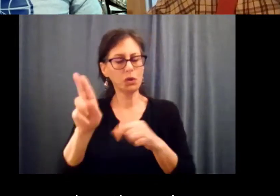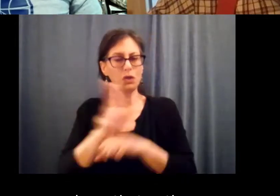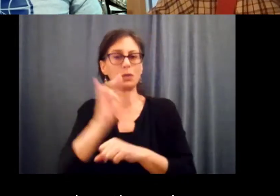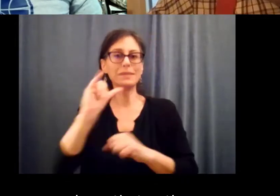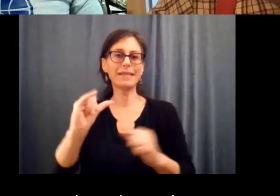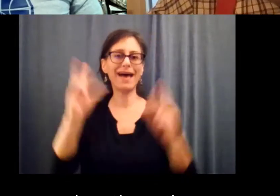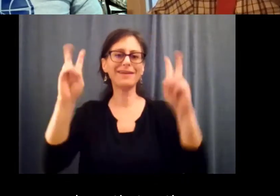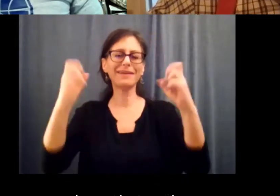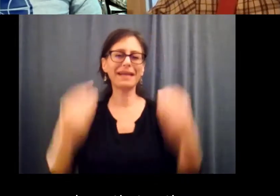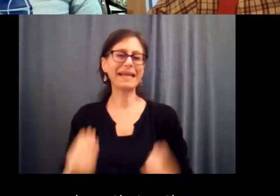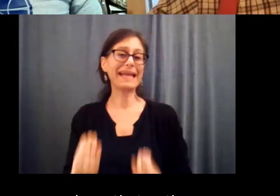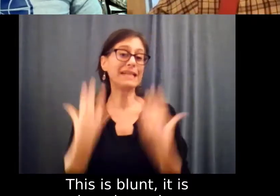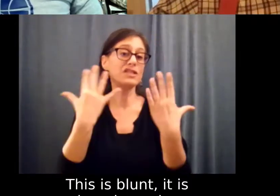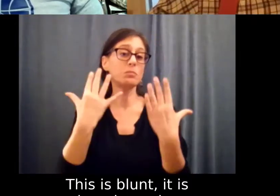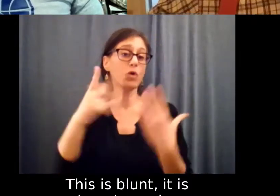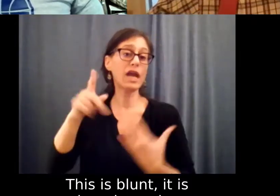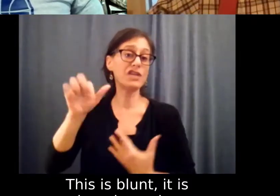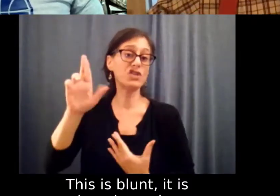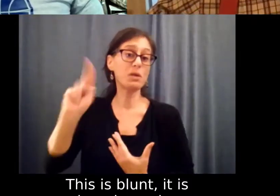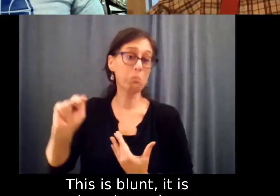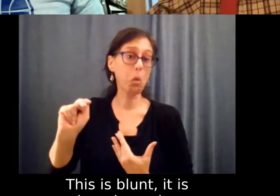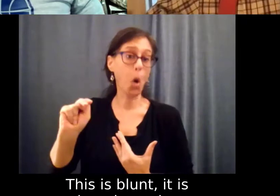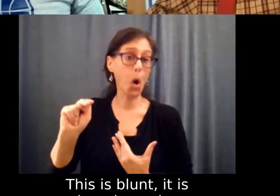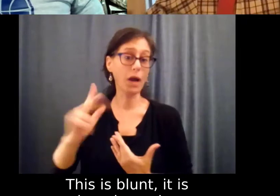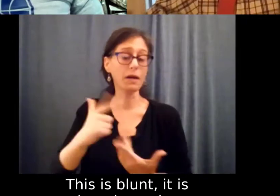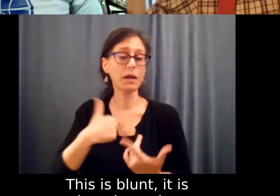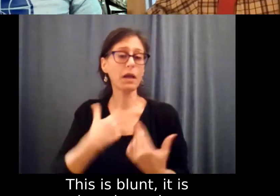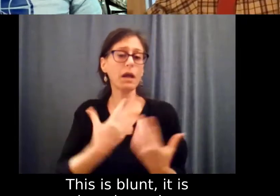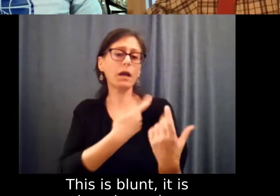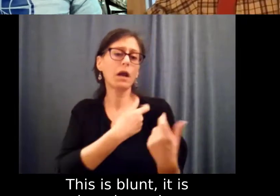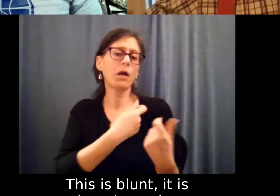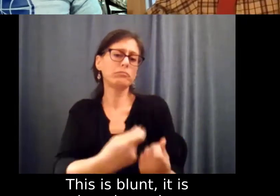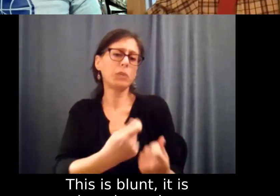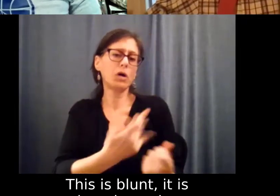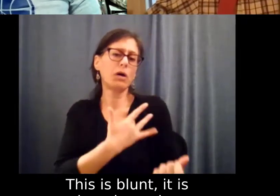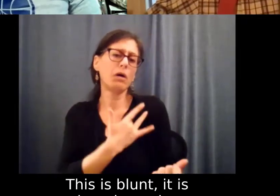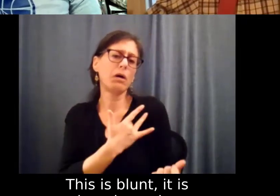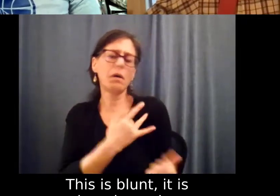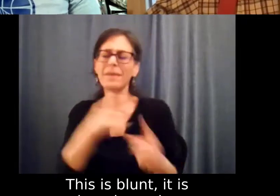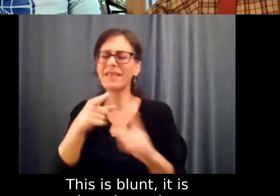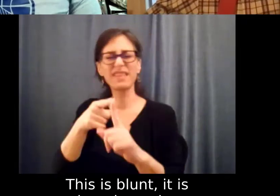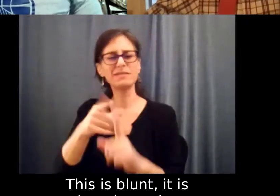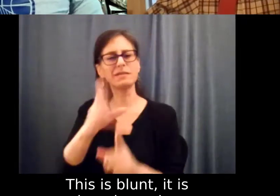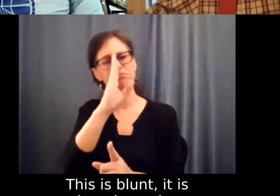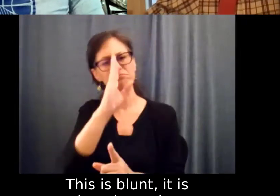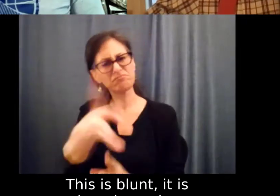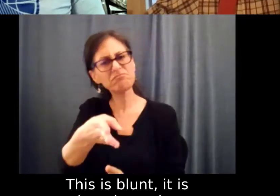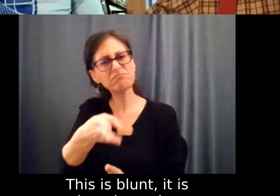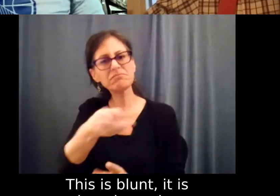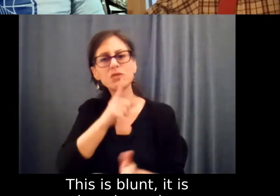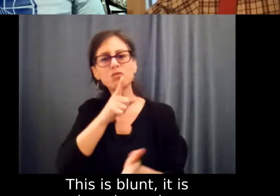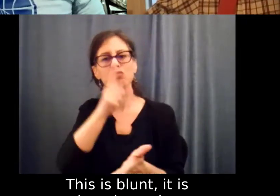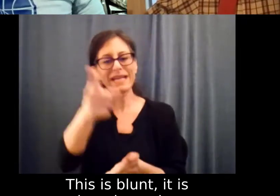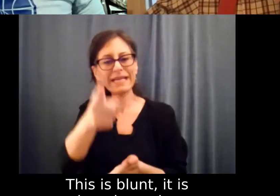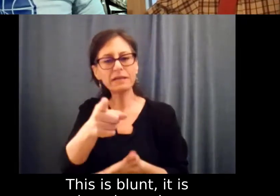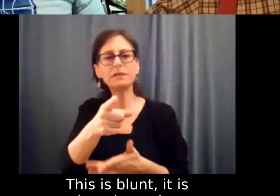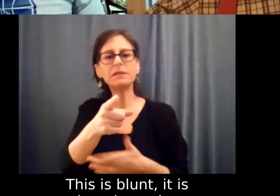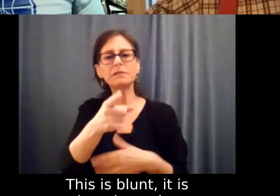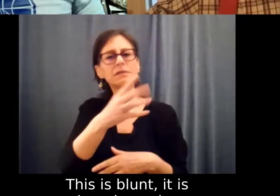inspiration porn path, right? They would have wanted you to go down that. And this is blunt, and it's real, and it